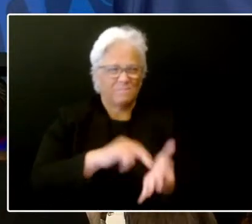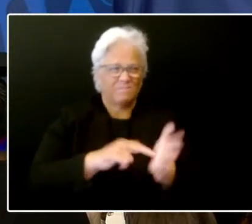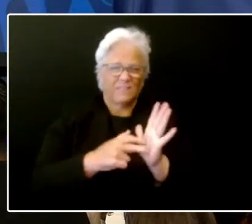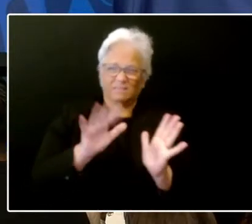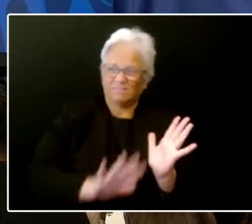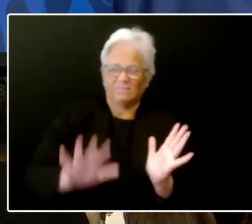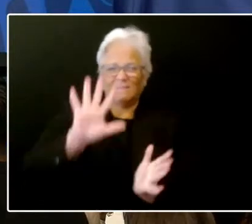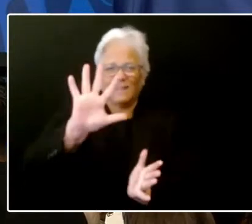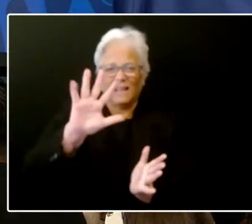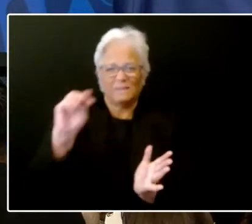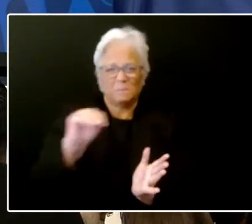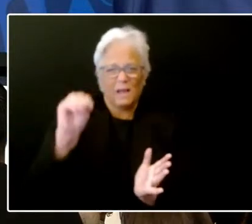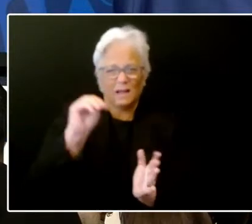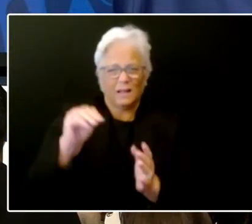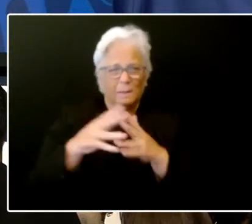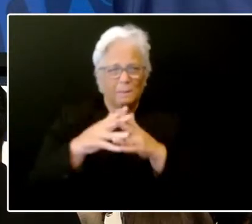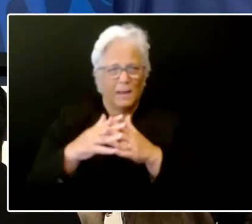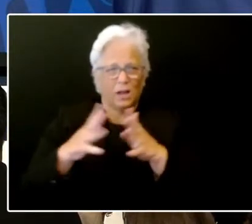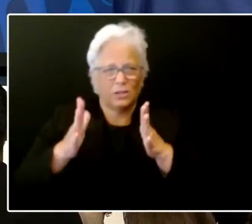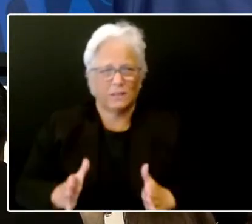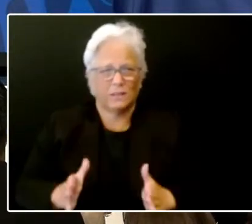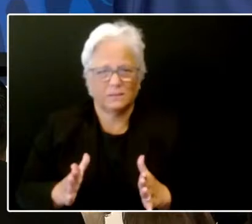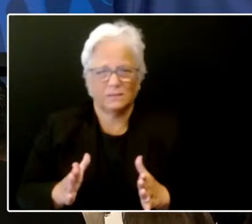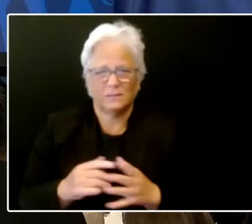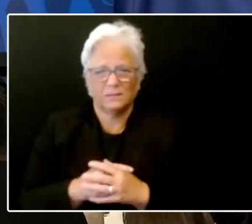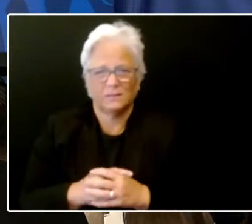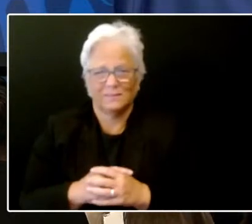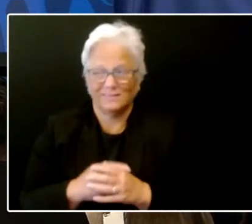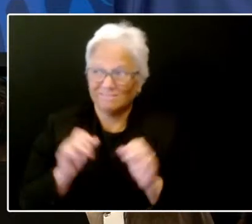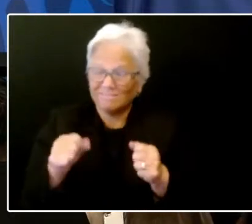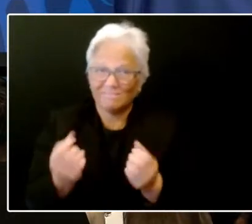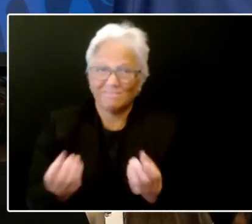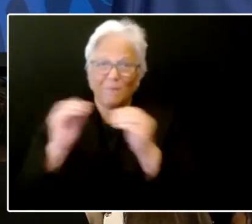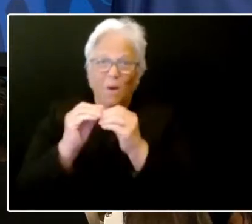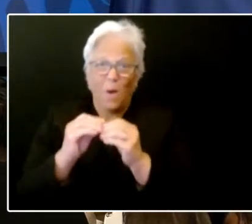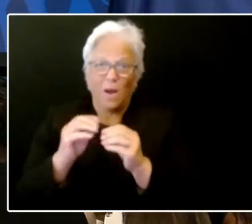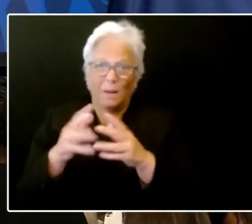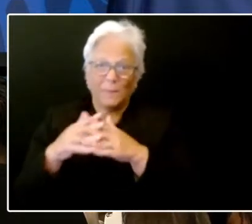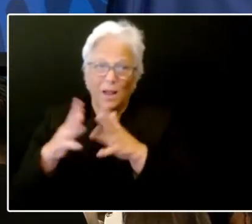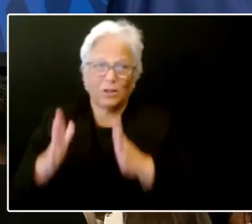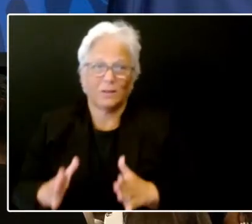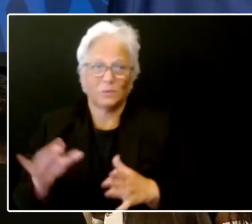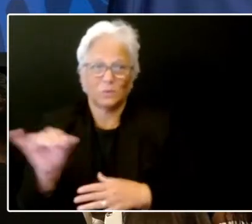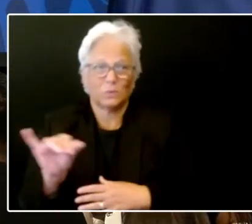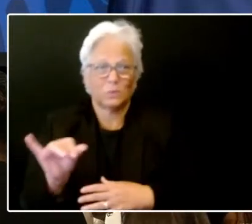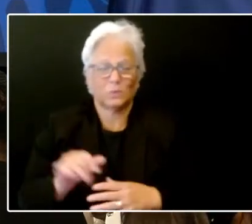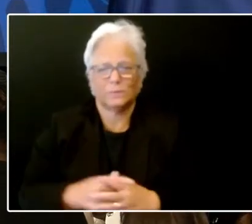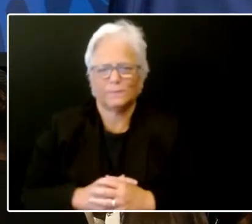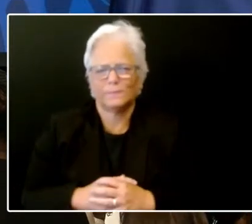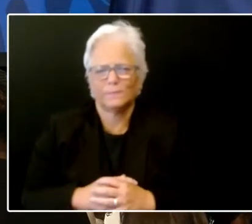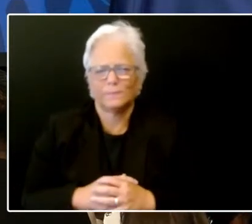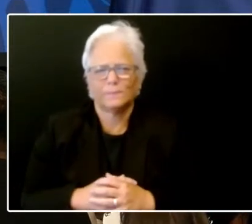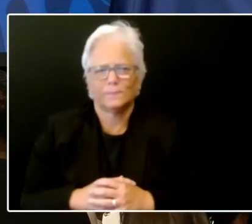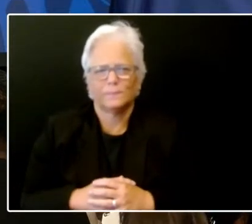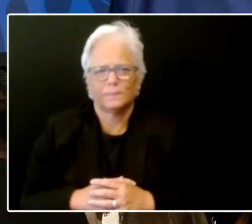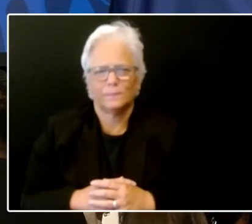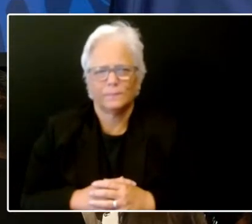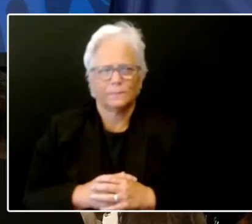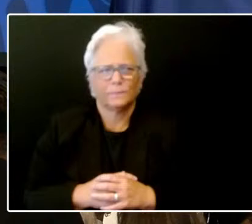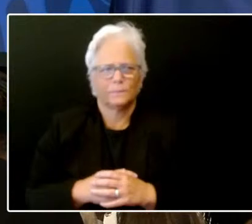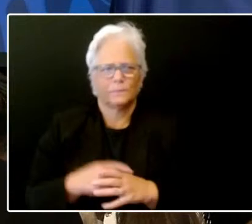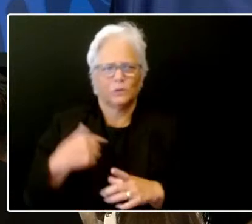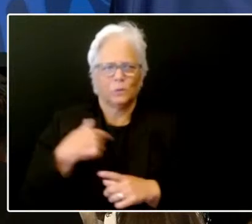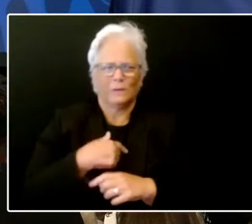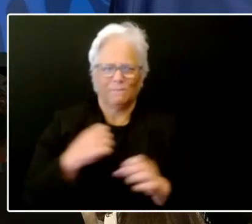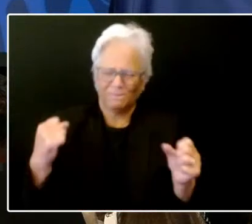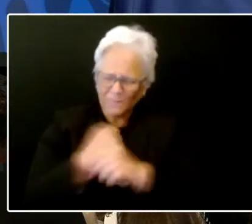consistently incites hate, including toward the AANHPI community. I will